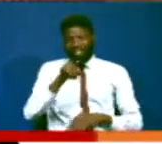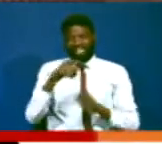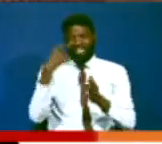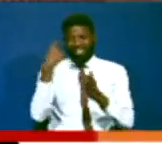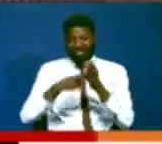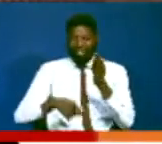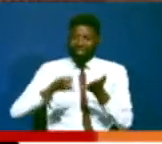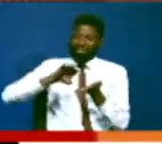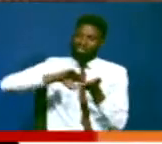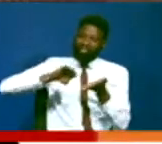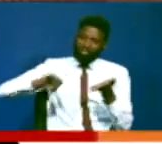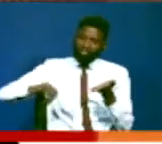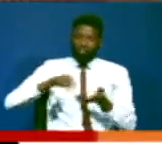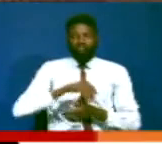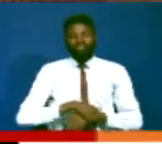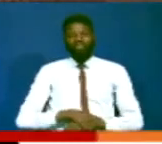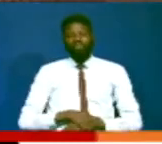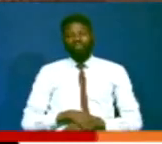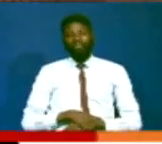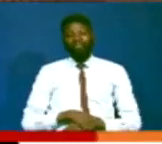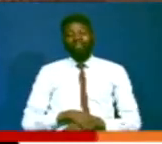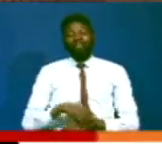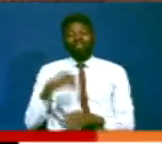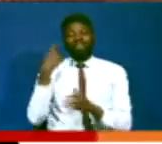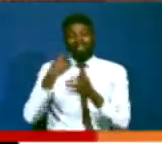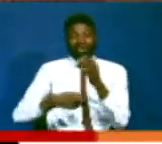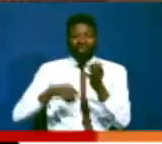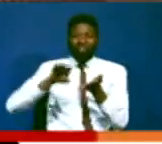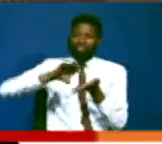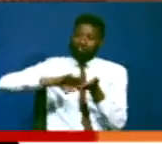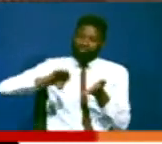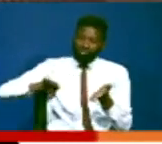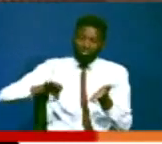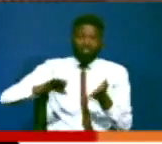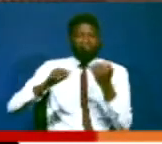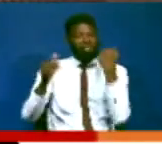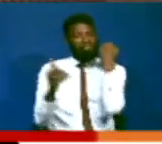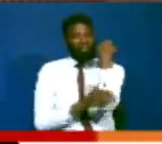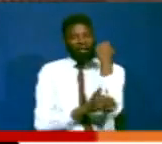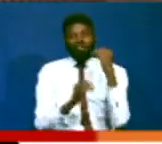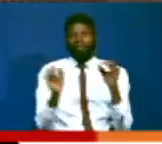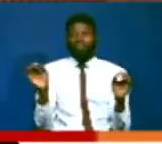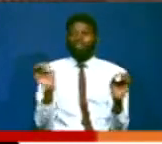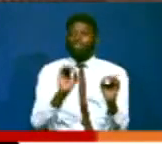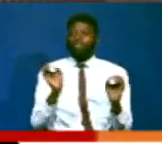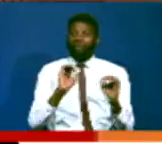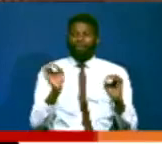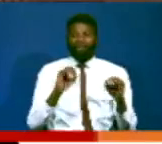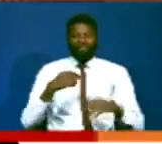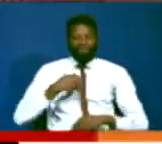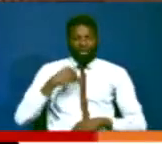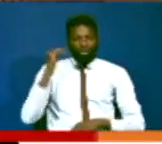exemption. Tax exemption is not entirely a bad thing. I know this is an avenue where